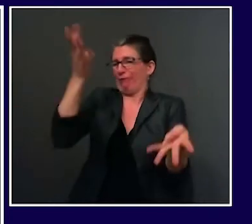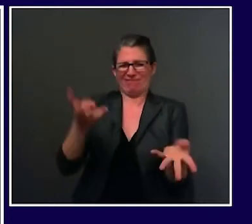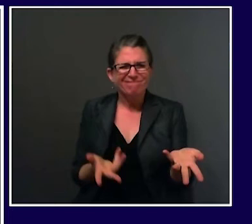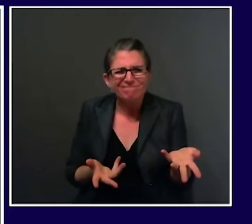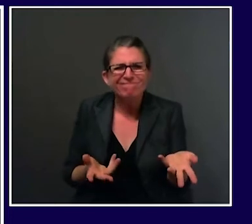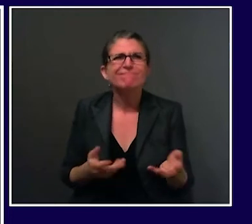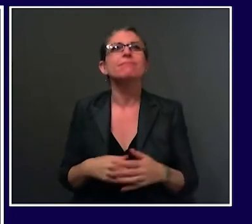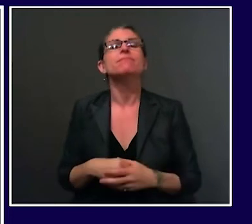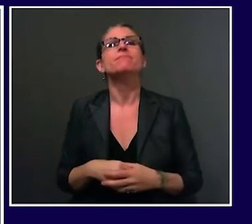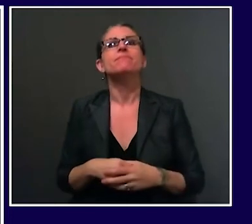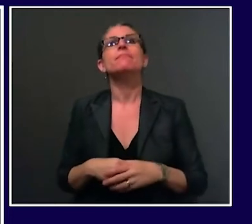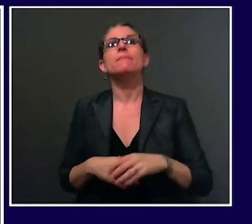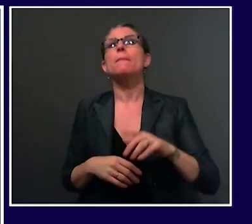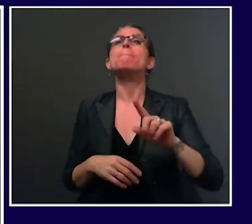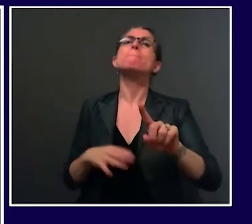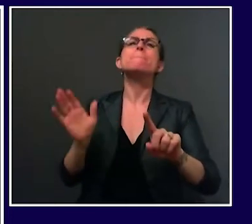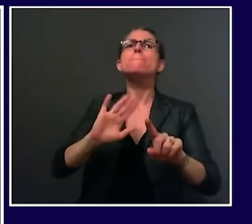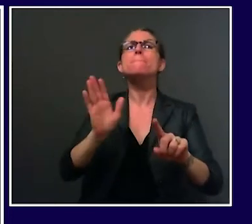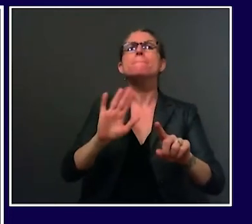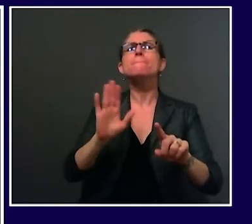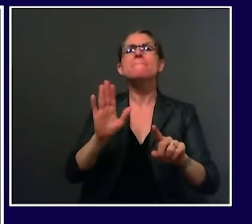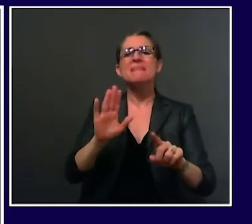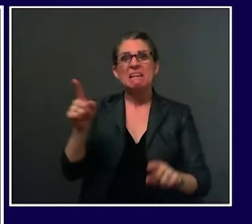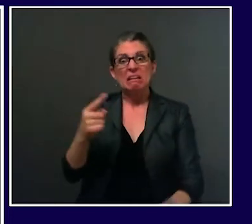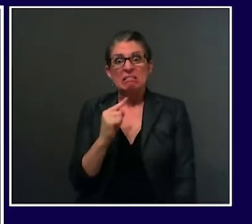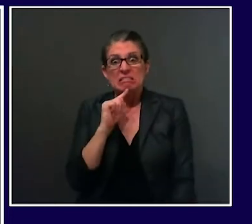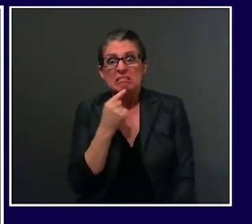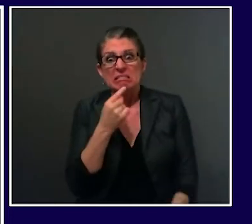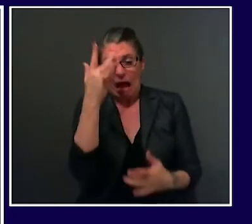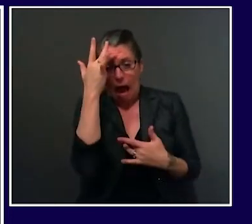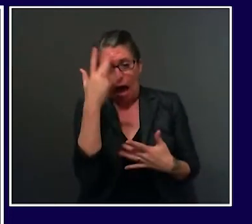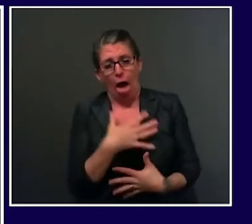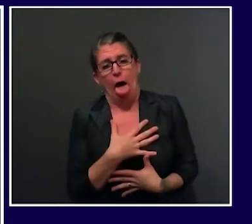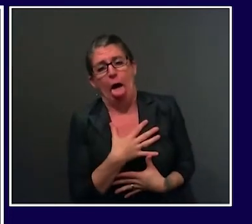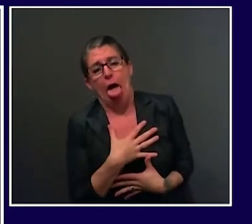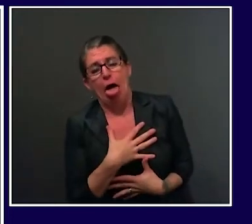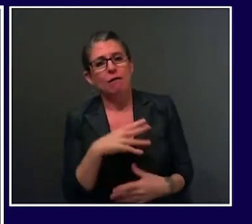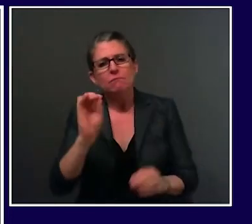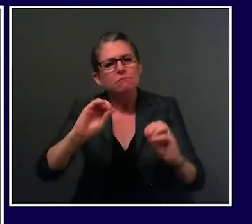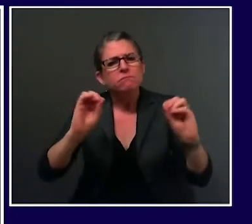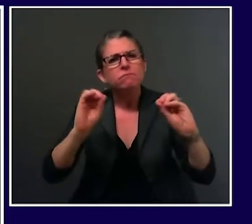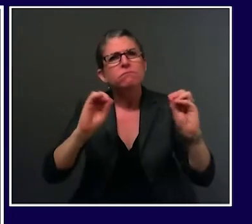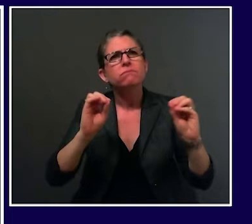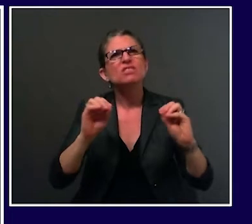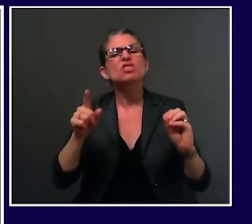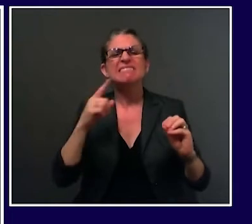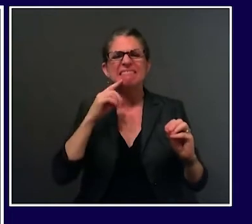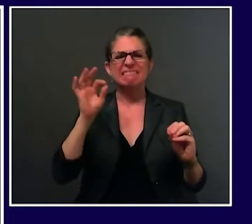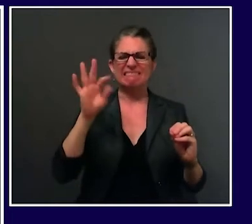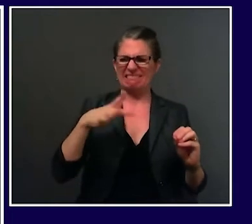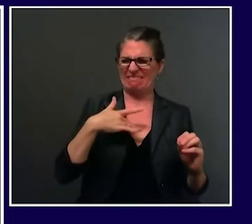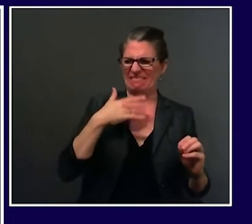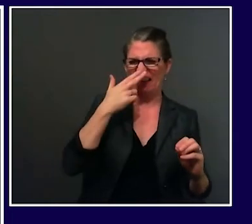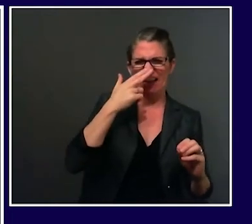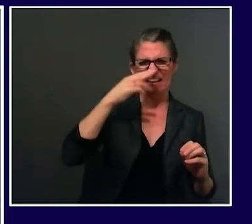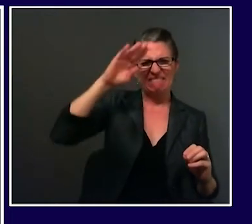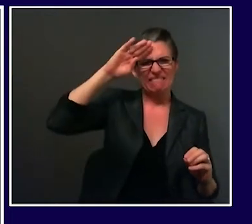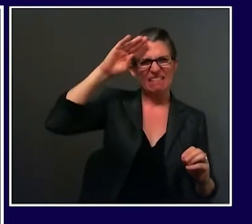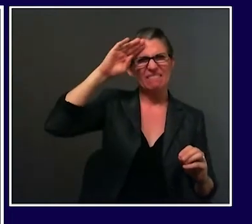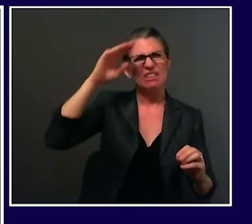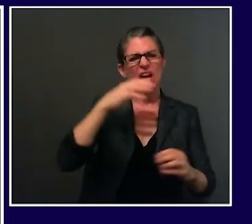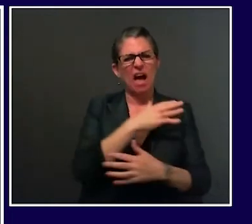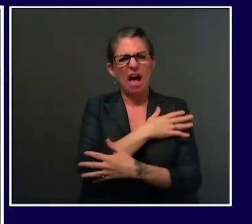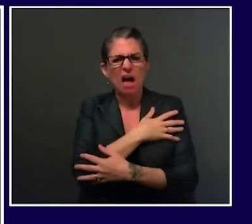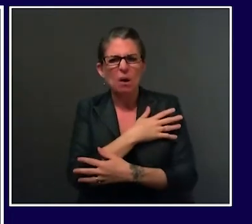felt extremely sick. They all had symptoms, fever, and muscle aches. I don't think that any